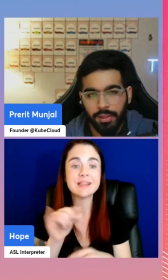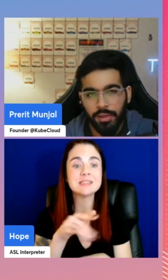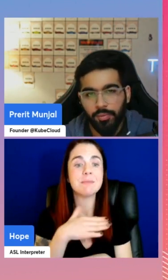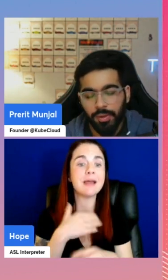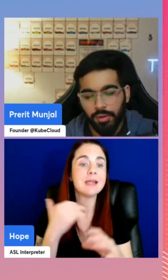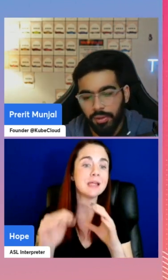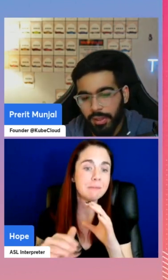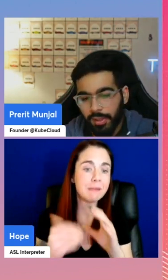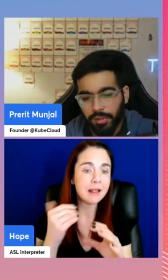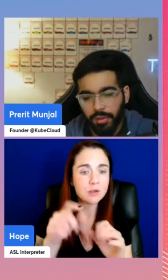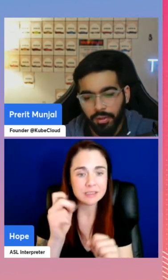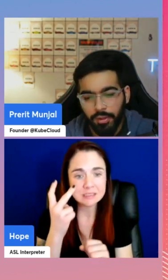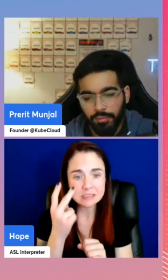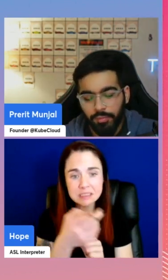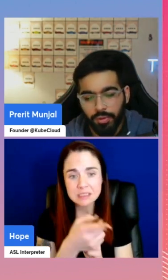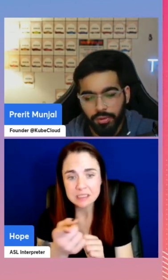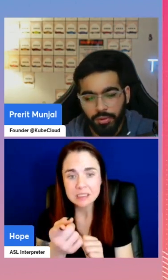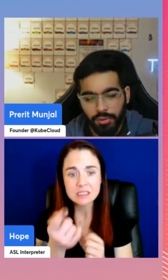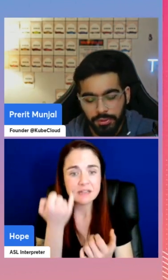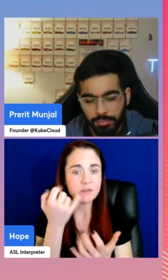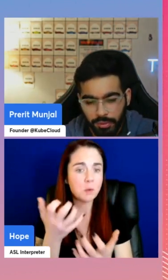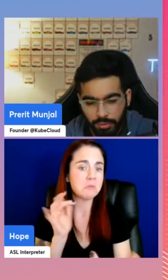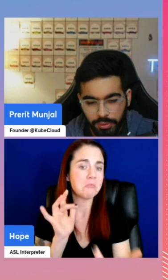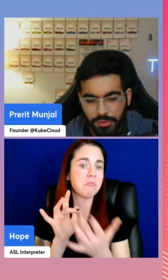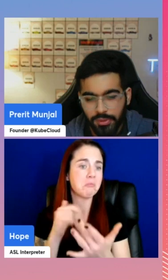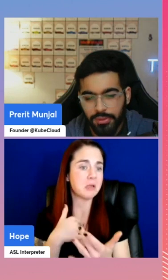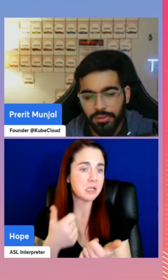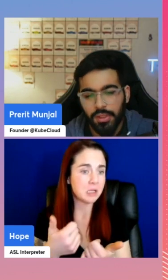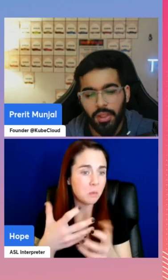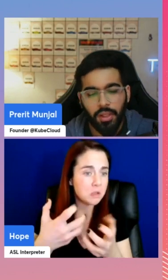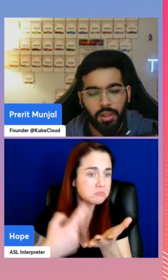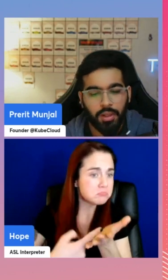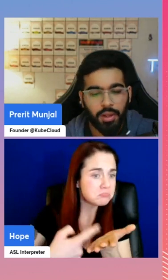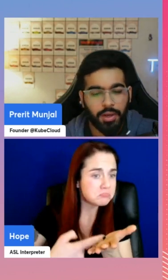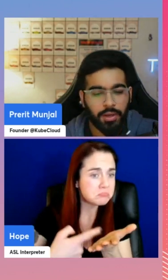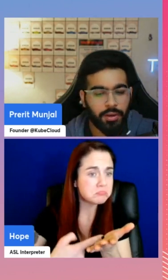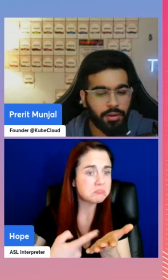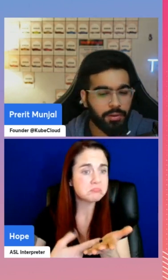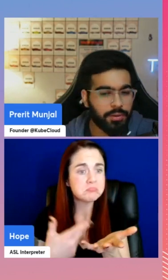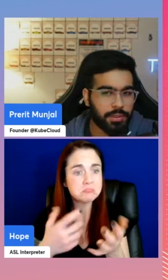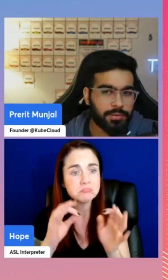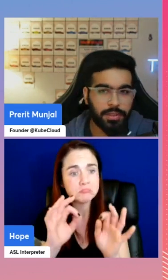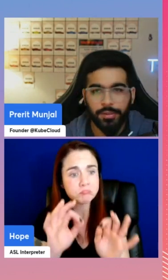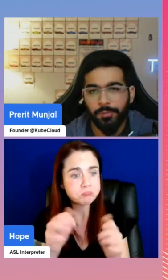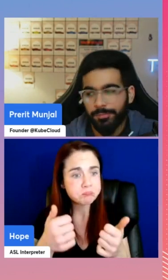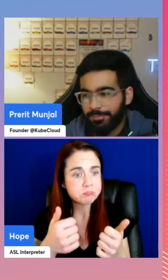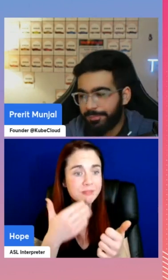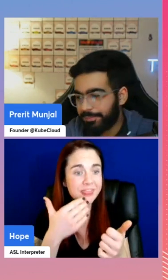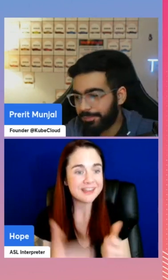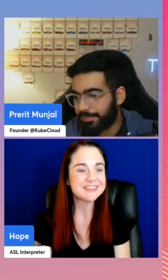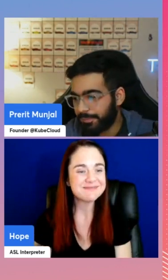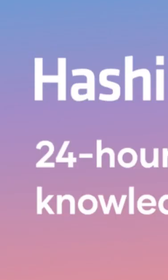ID Prerit at qcloud.tech if you want something to discuss. And yeah, thank you.